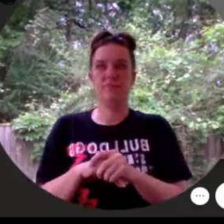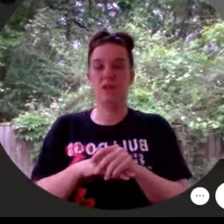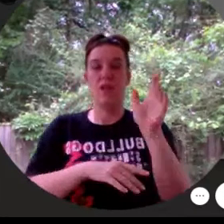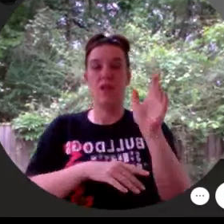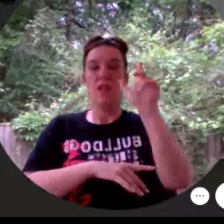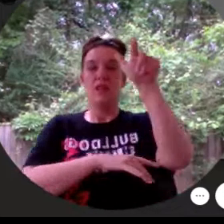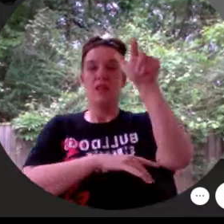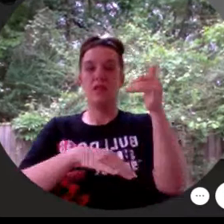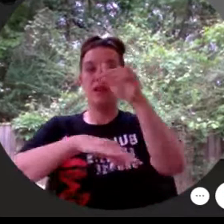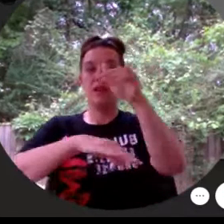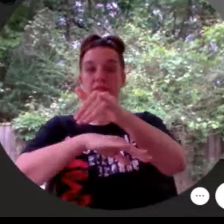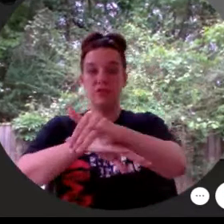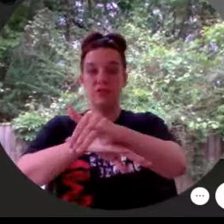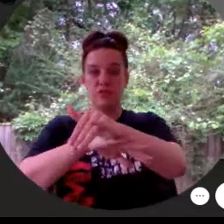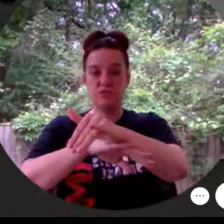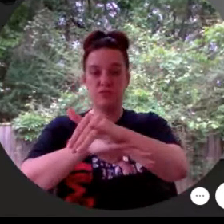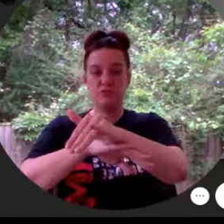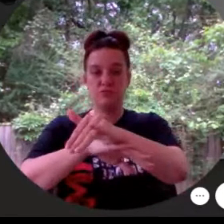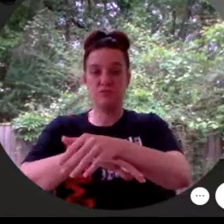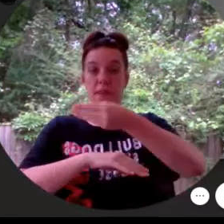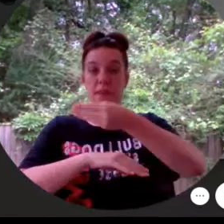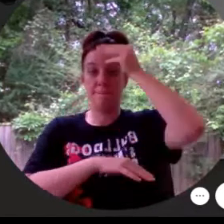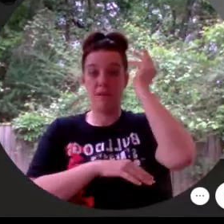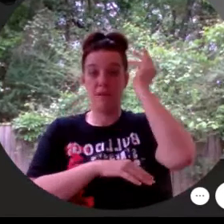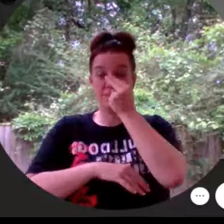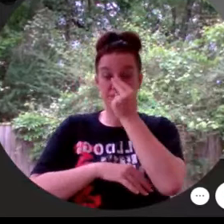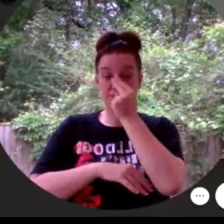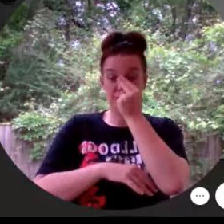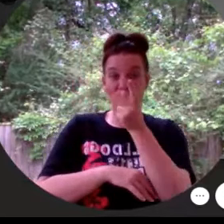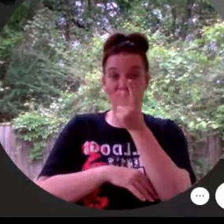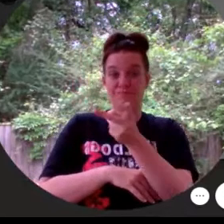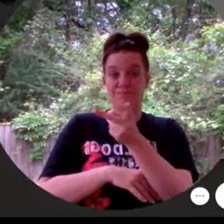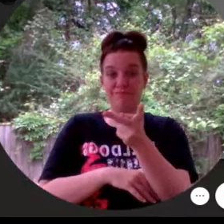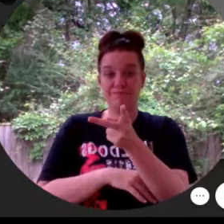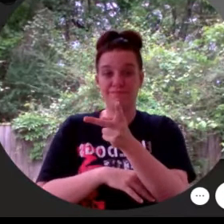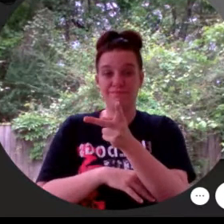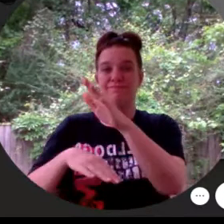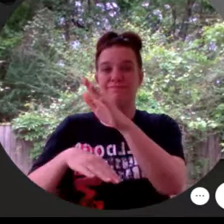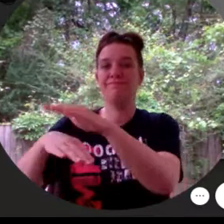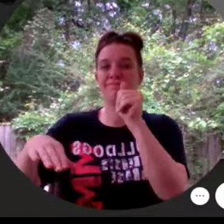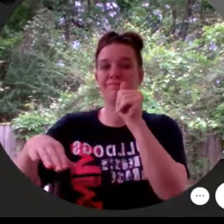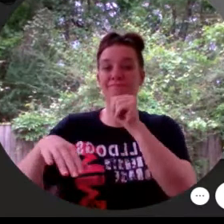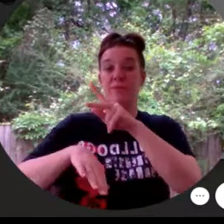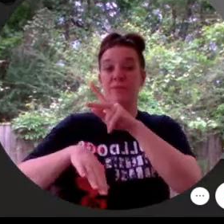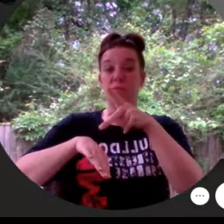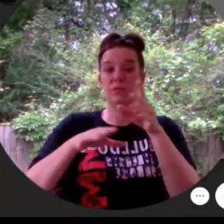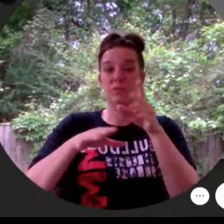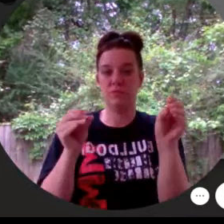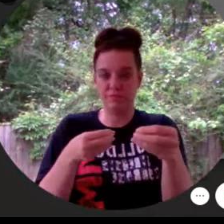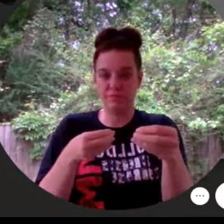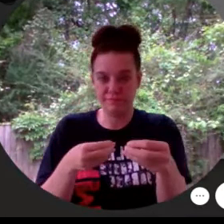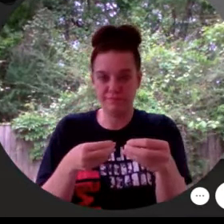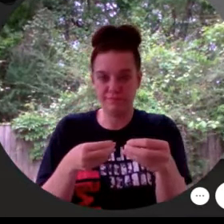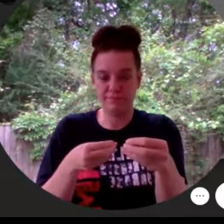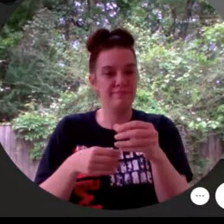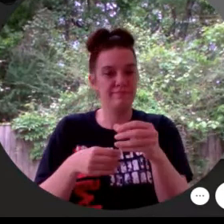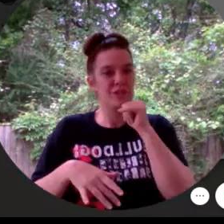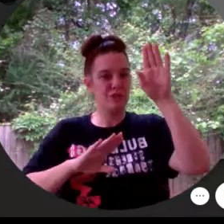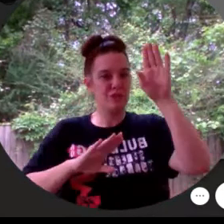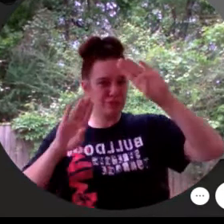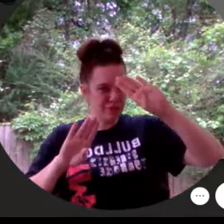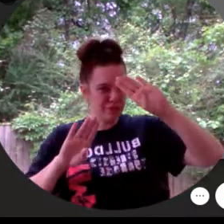Later that afternoon, Miles and Niles were summoned to the principal's office. Don't